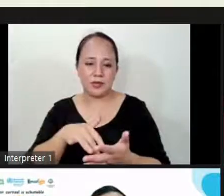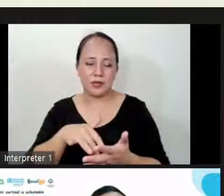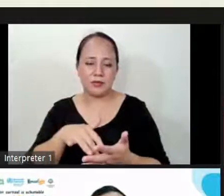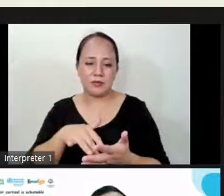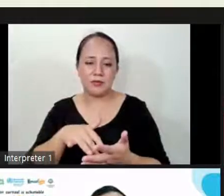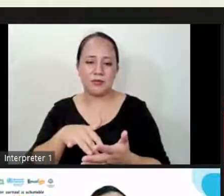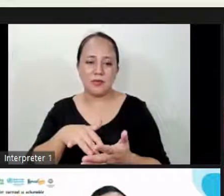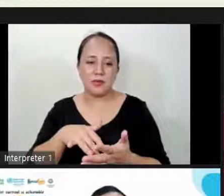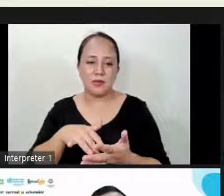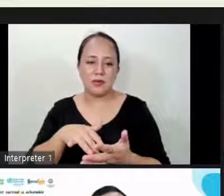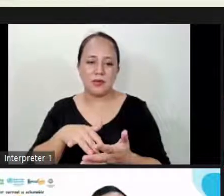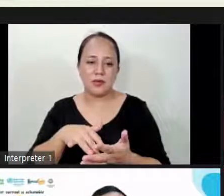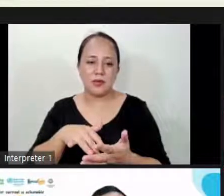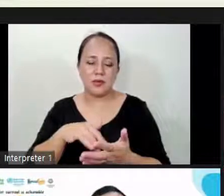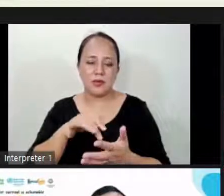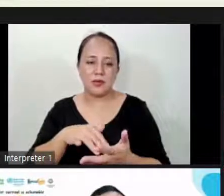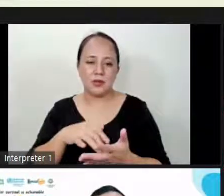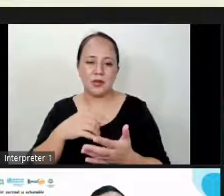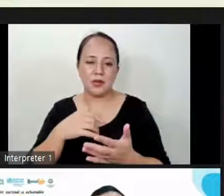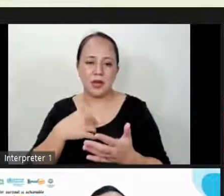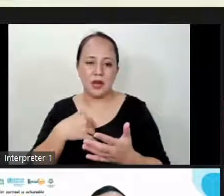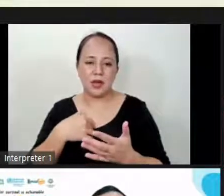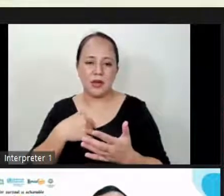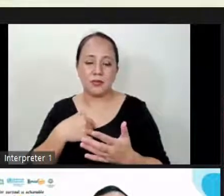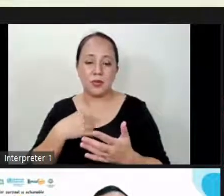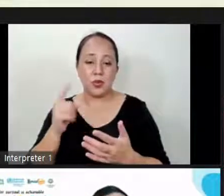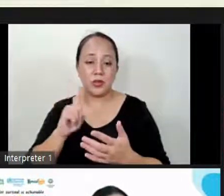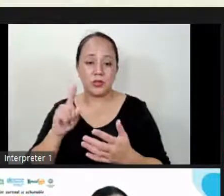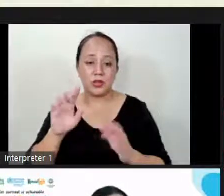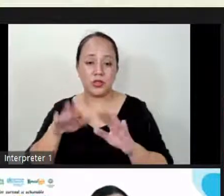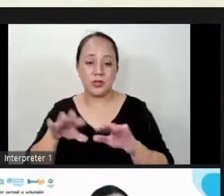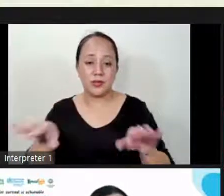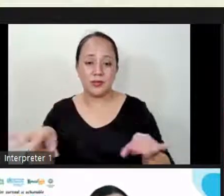these new cases are in children.